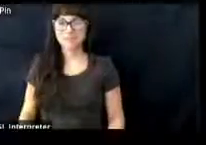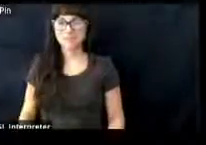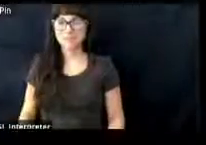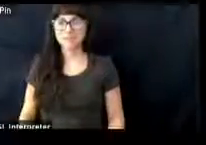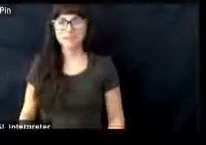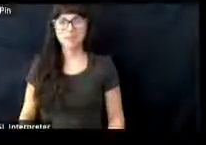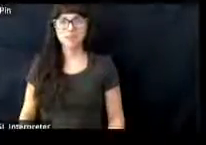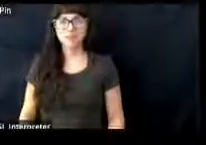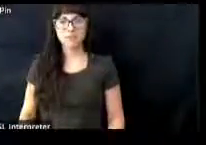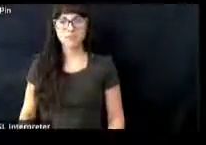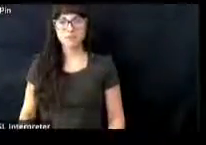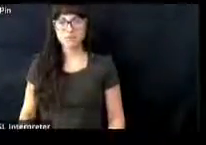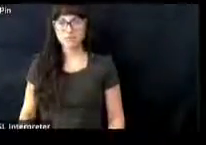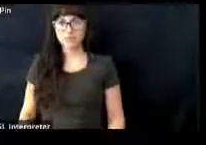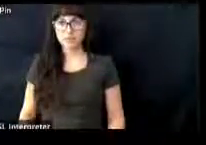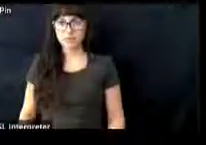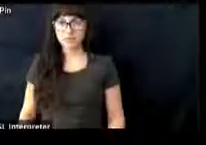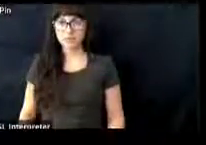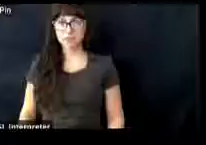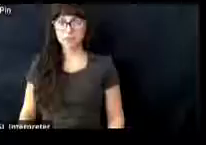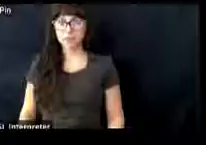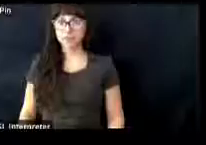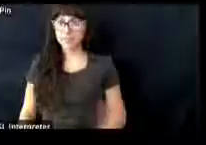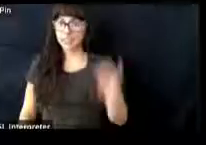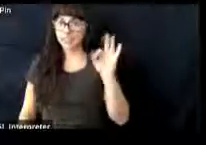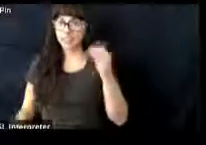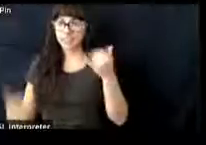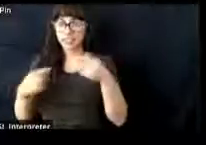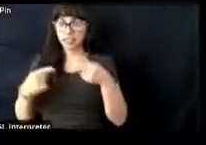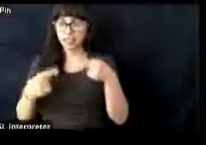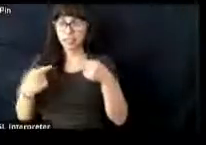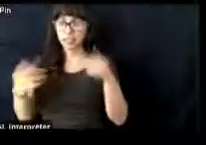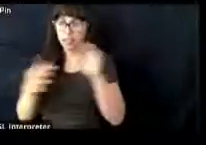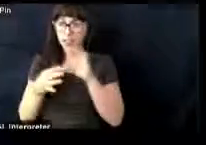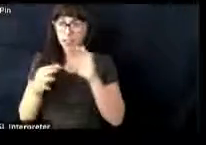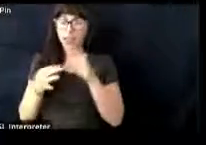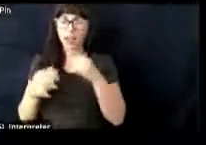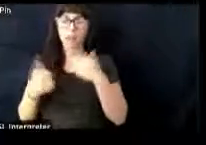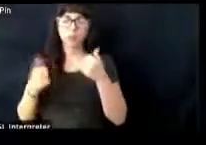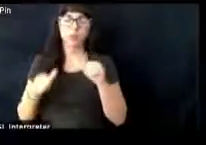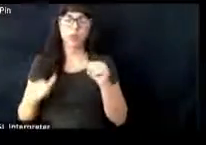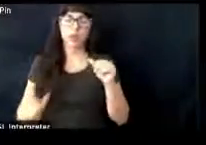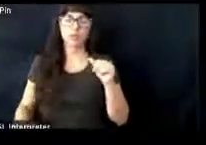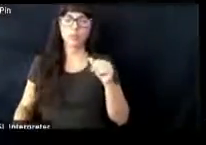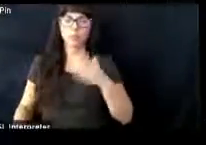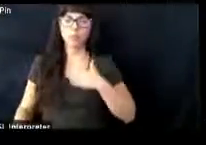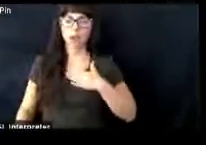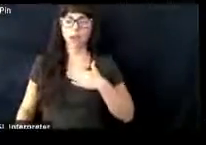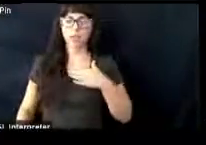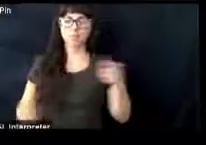If you do still have connectivity issues, I will try the audio only option.